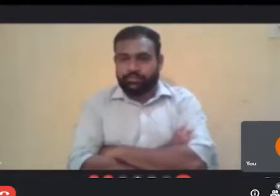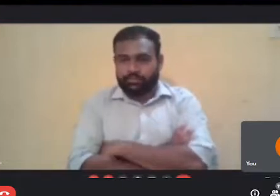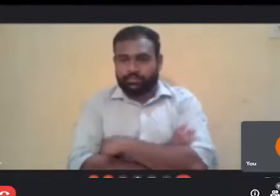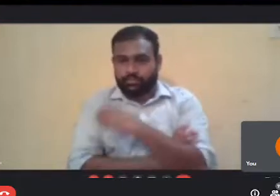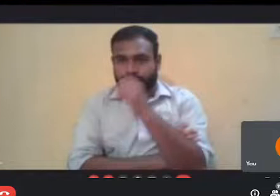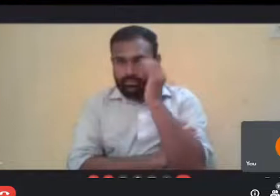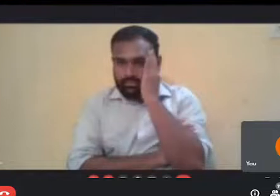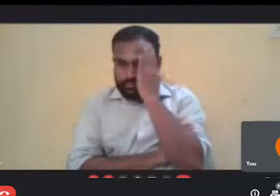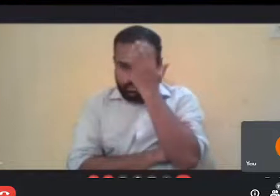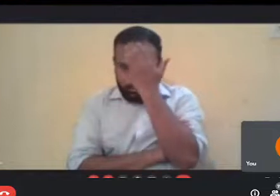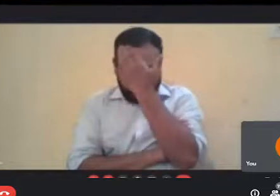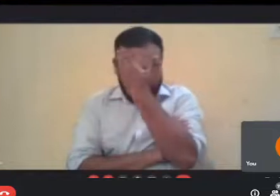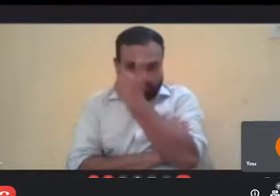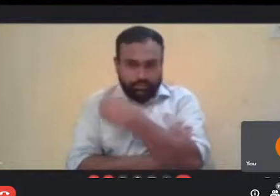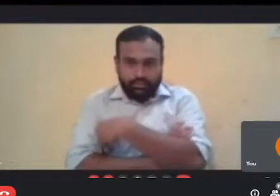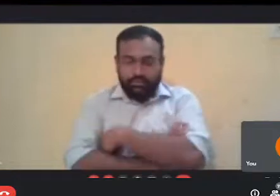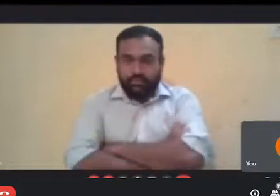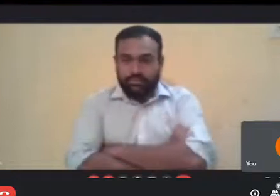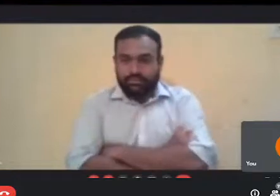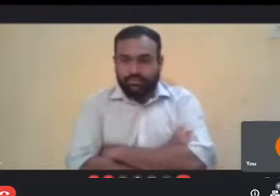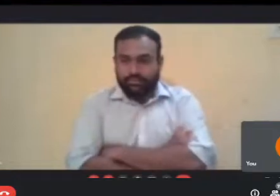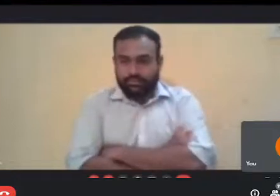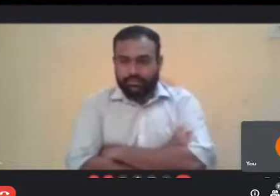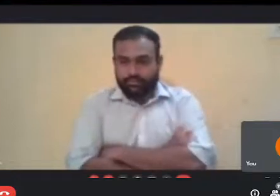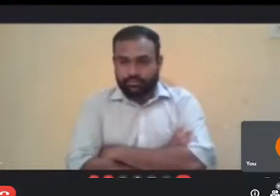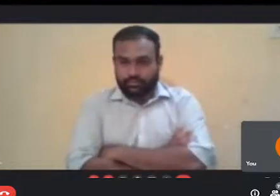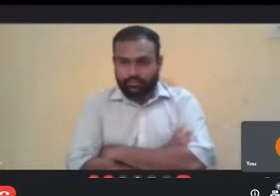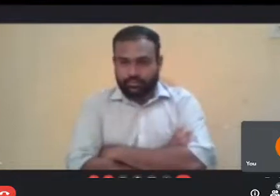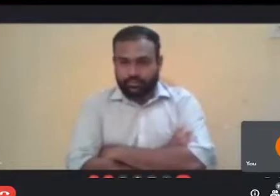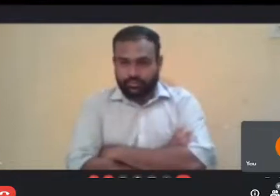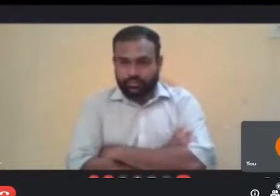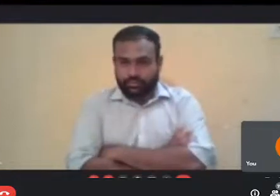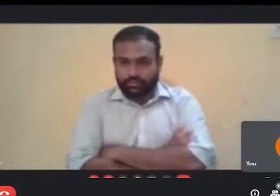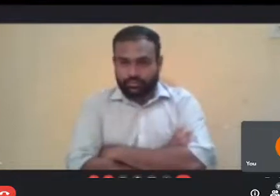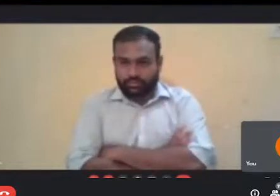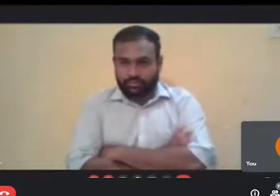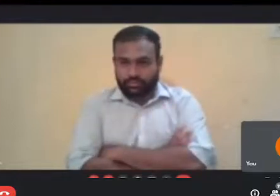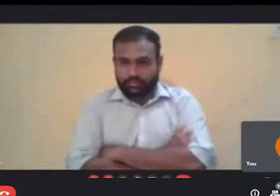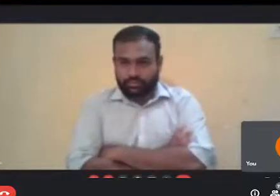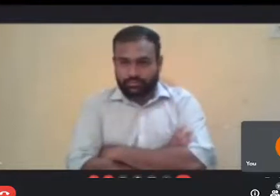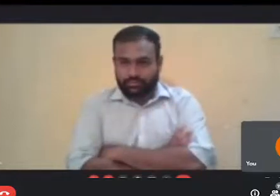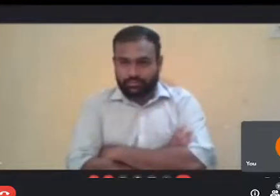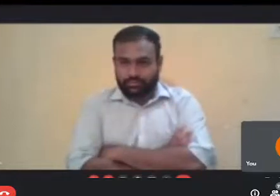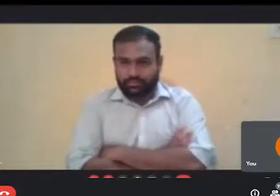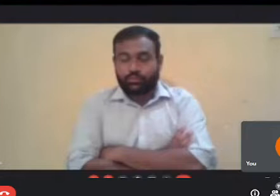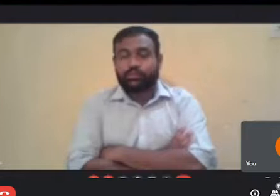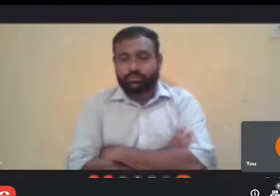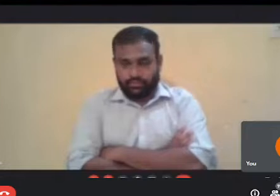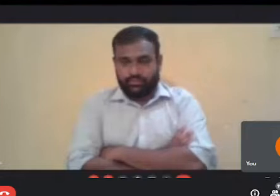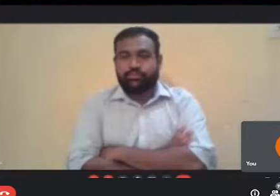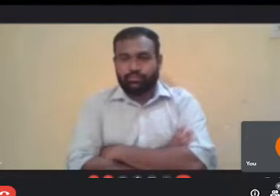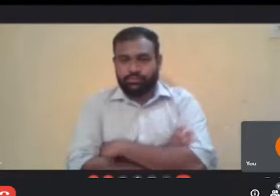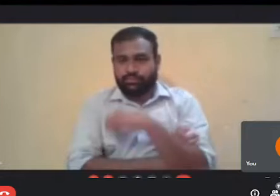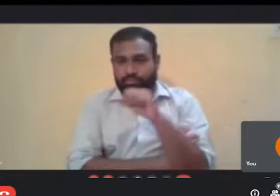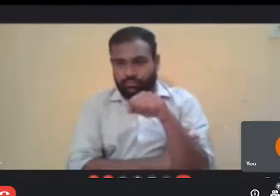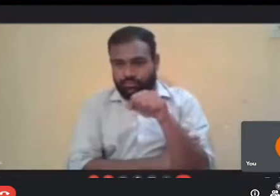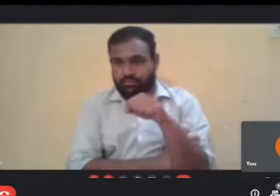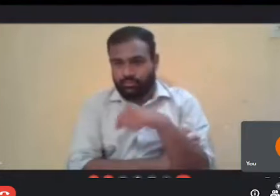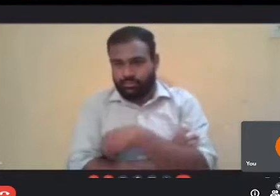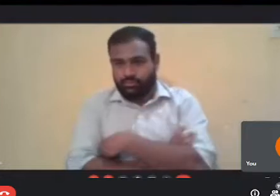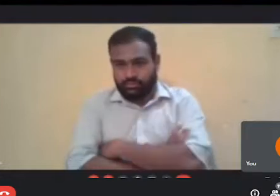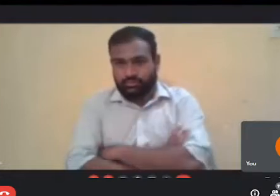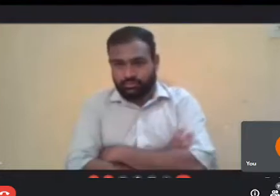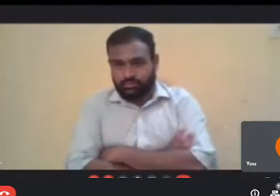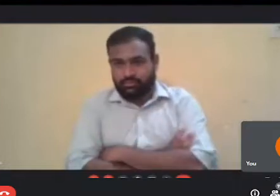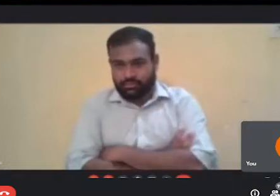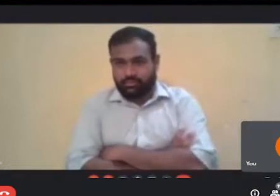so big, and there's so much potential there, and also technological potential. Maybe some of you have heard